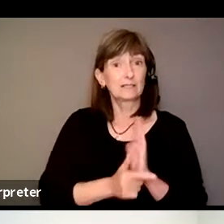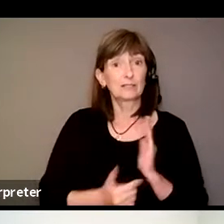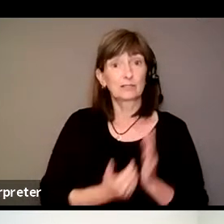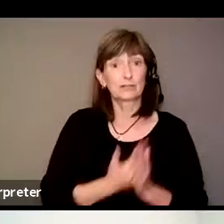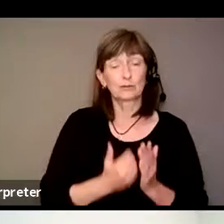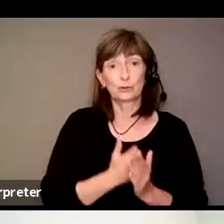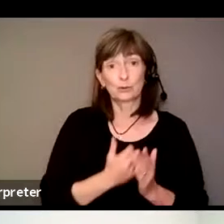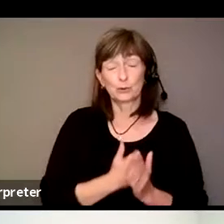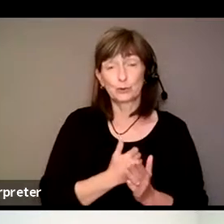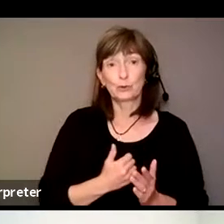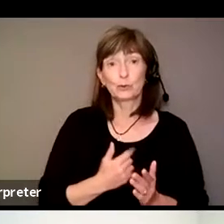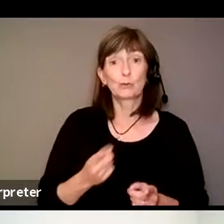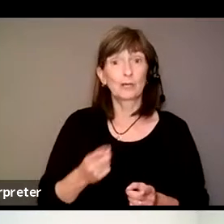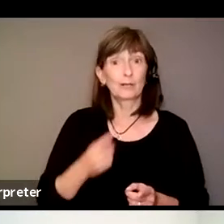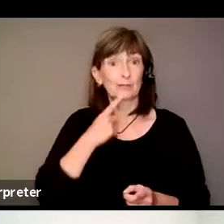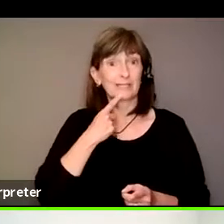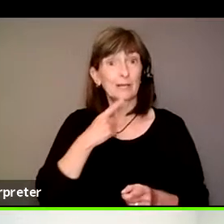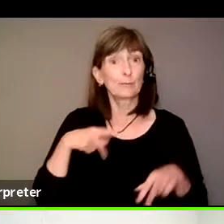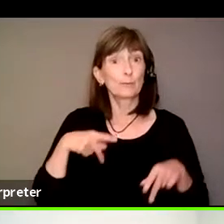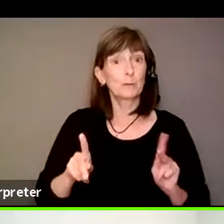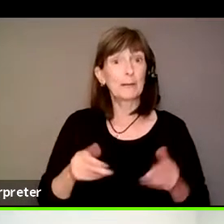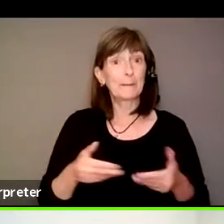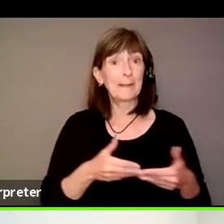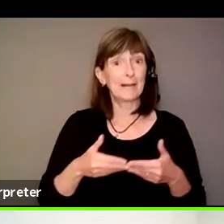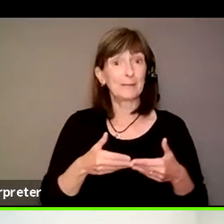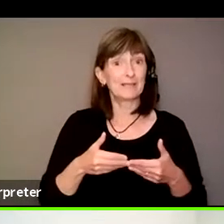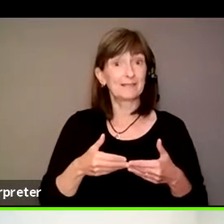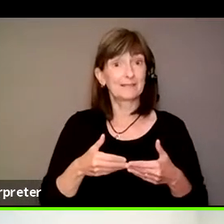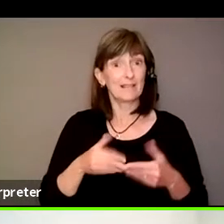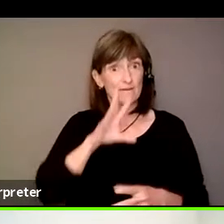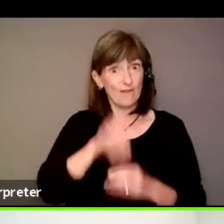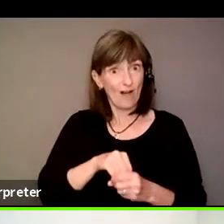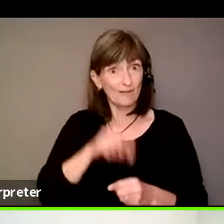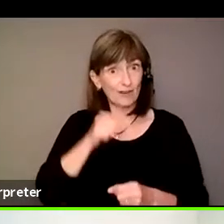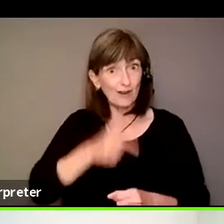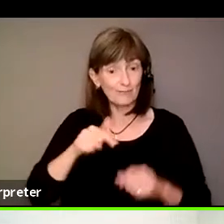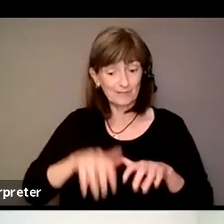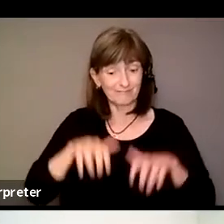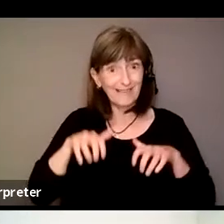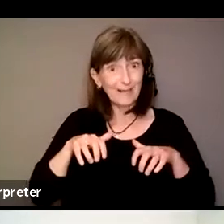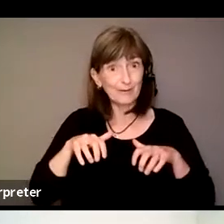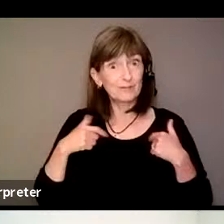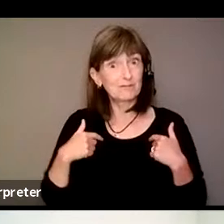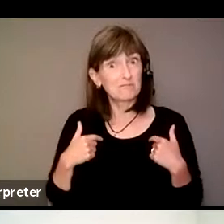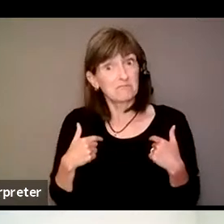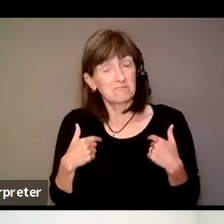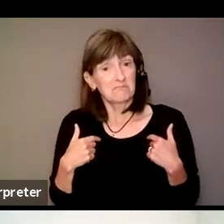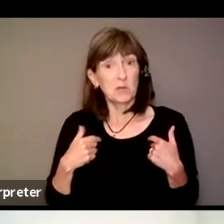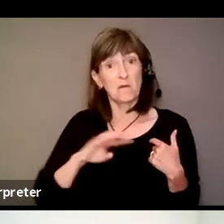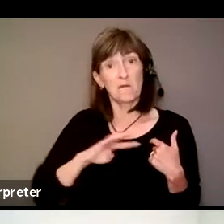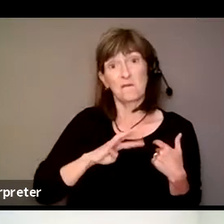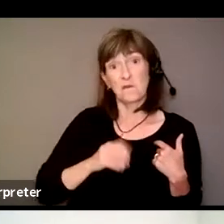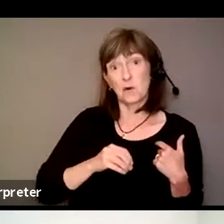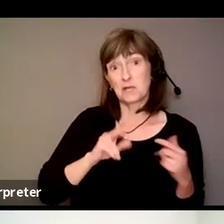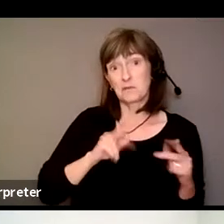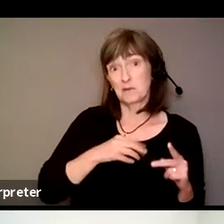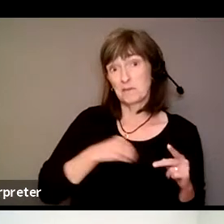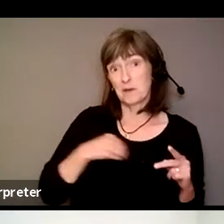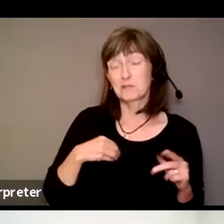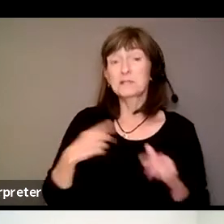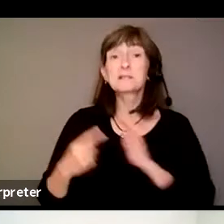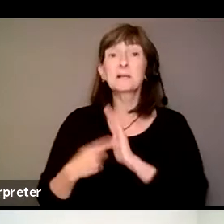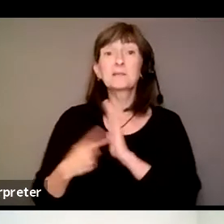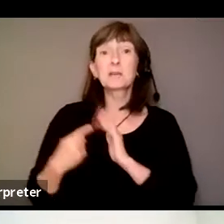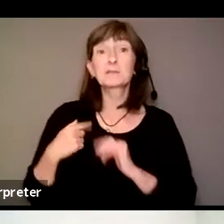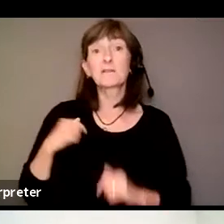Assembly, where we allow babies on the floor of the House of Assembly. Mm-hmm. Now, you know, and so technically there are 40 seats in the House of Assembly, 40 members, but sometimes we